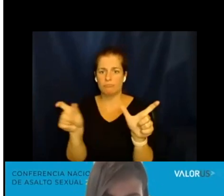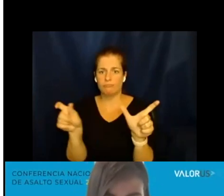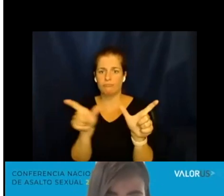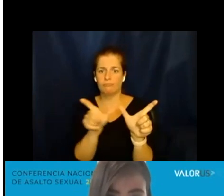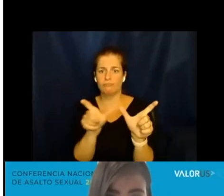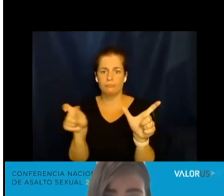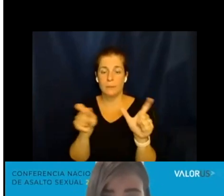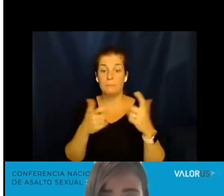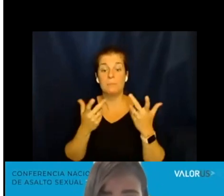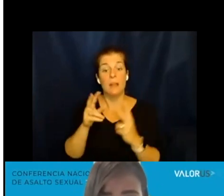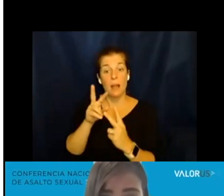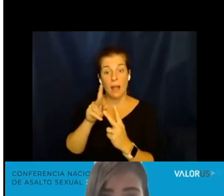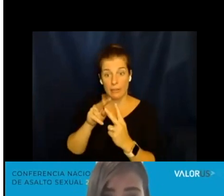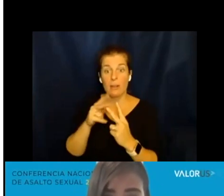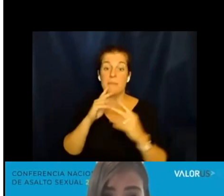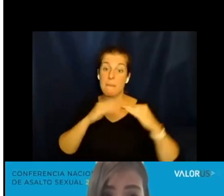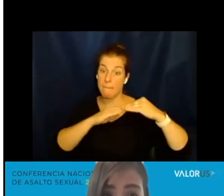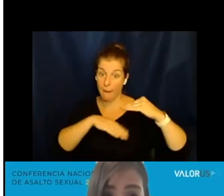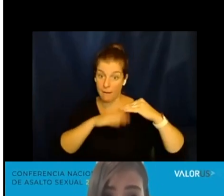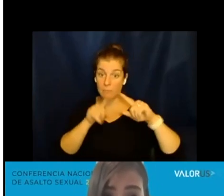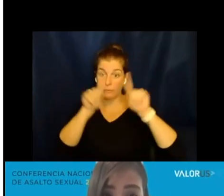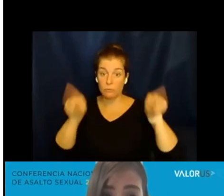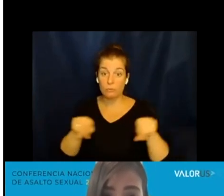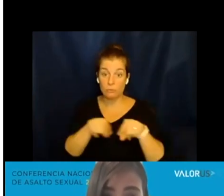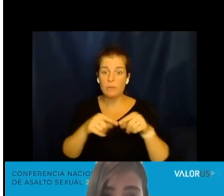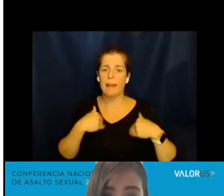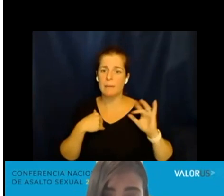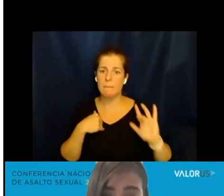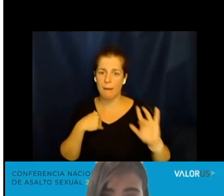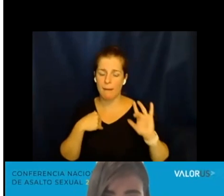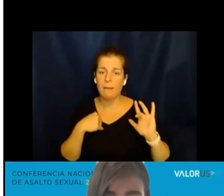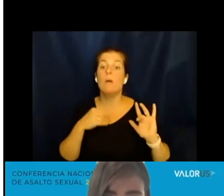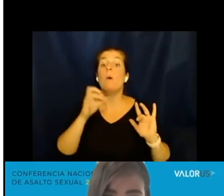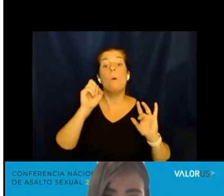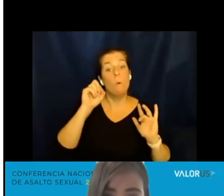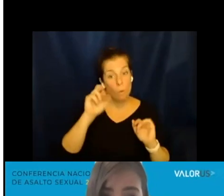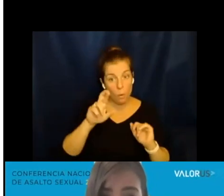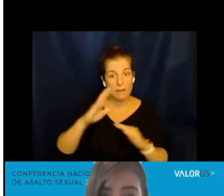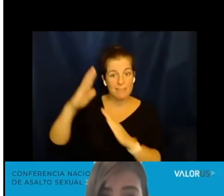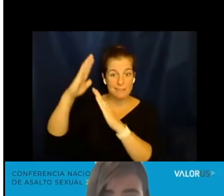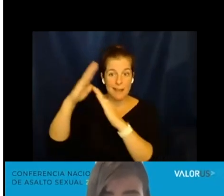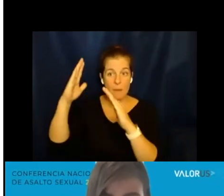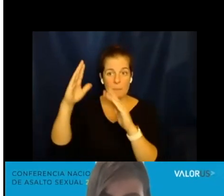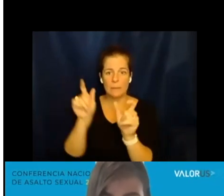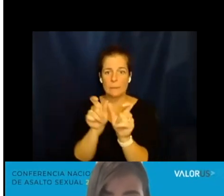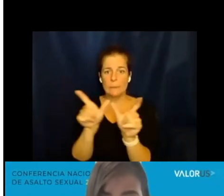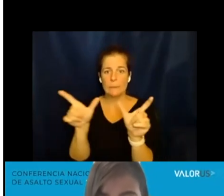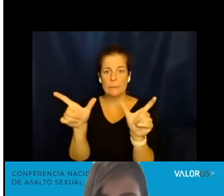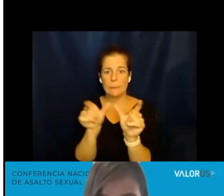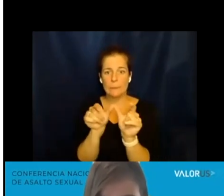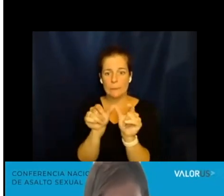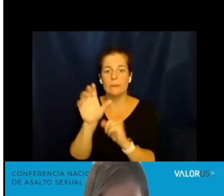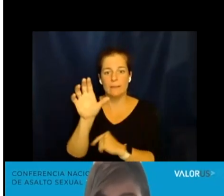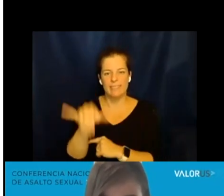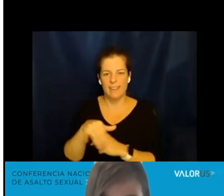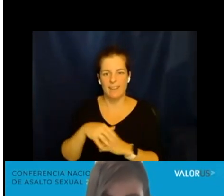bottom of the screen. And you can also go to the top of the screen and you can choose side-to